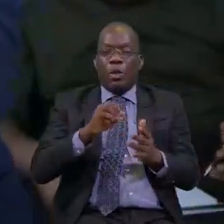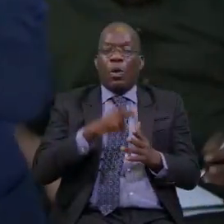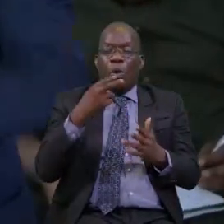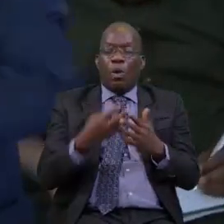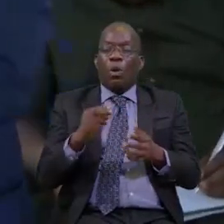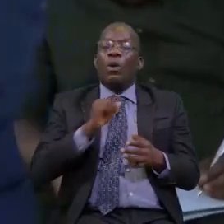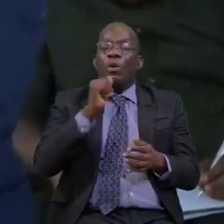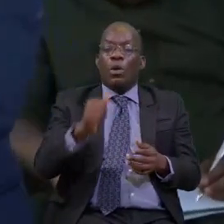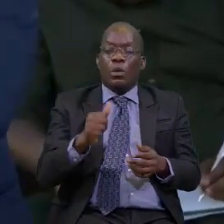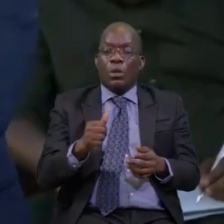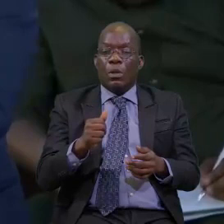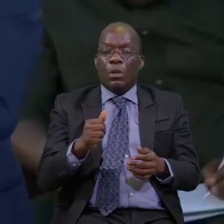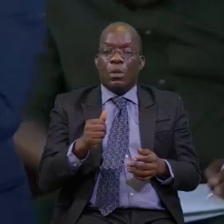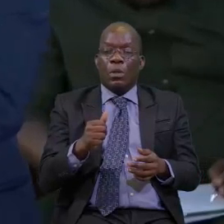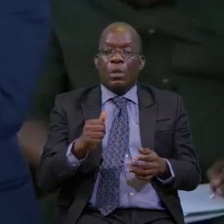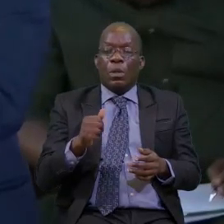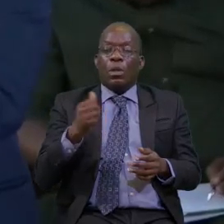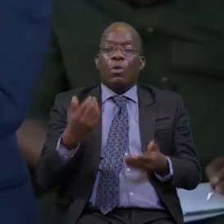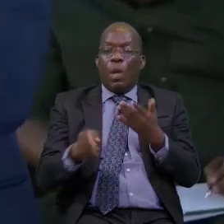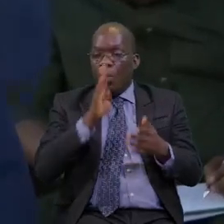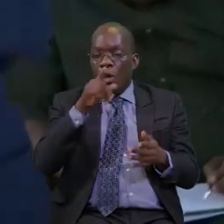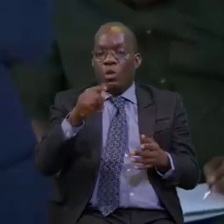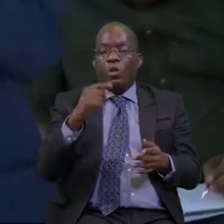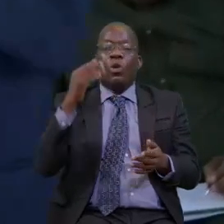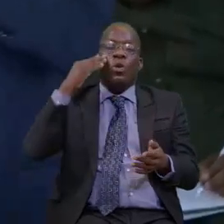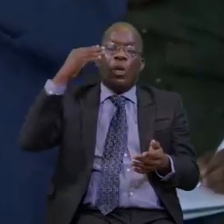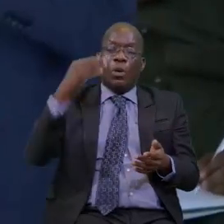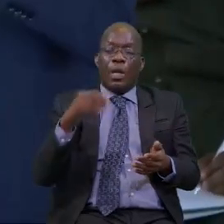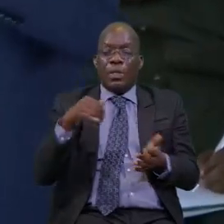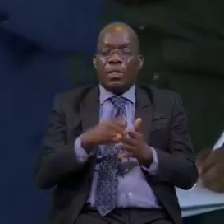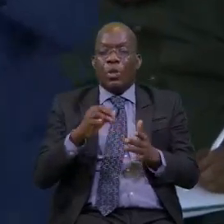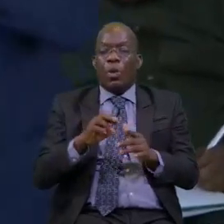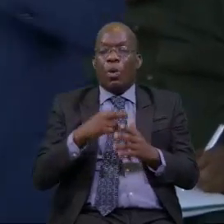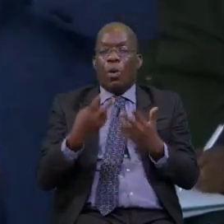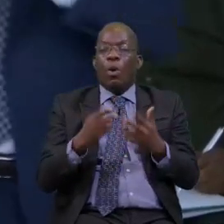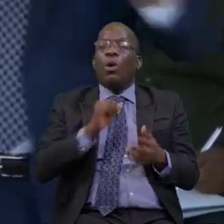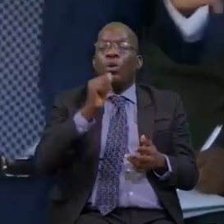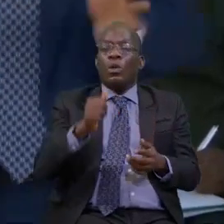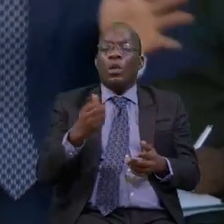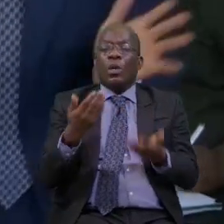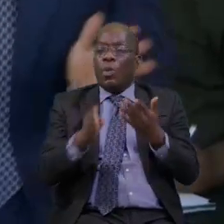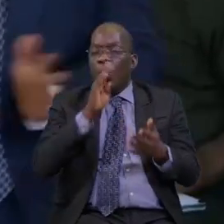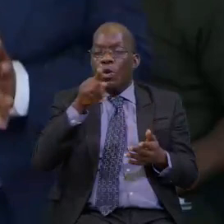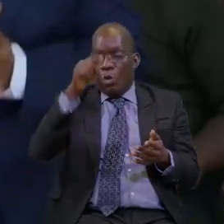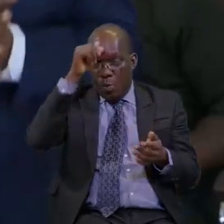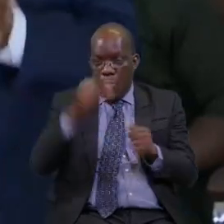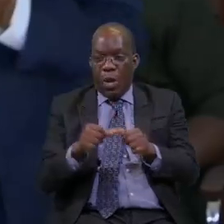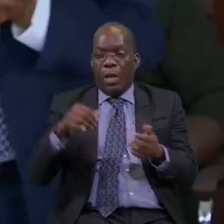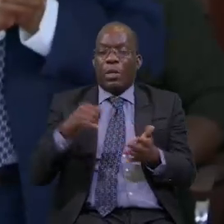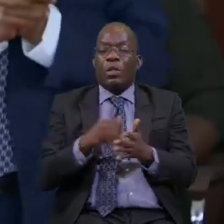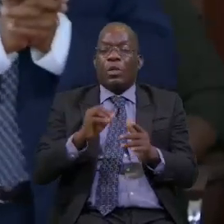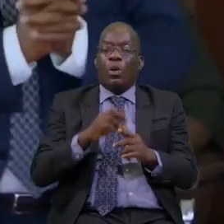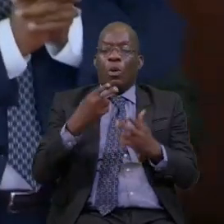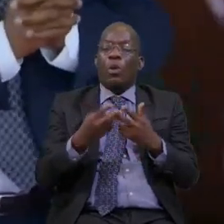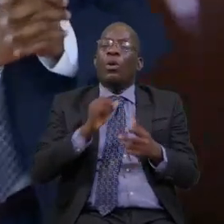of it or not, whether you recognize that or not, whether you remember that or not, in all the things